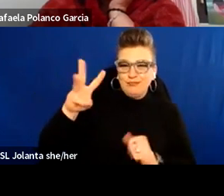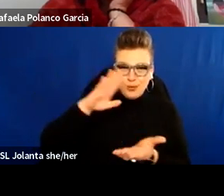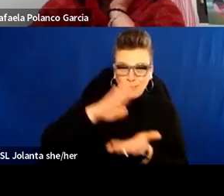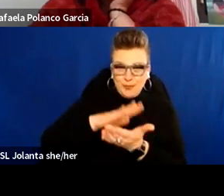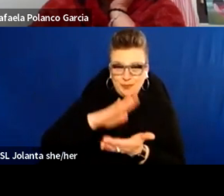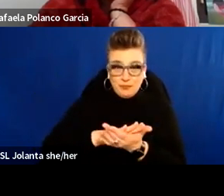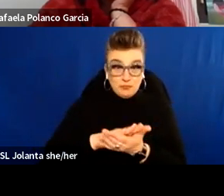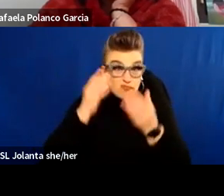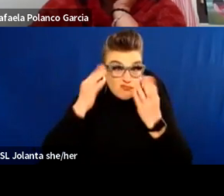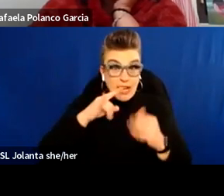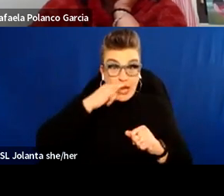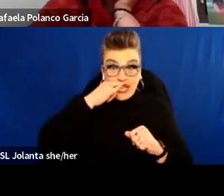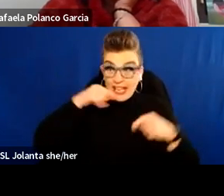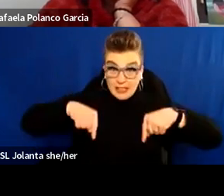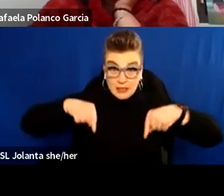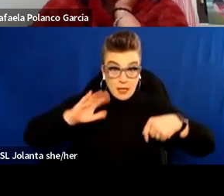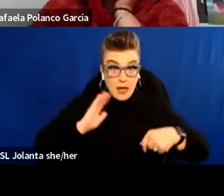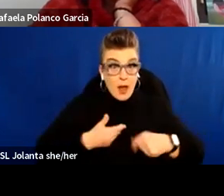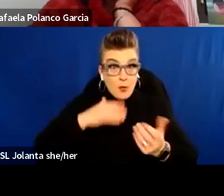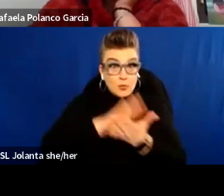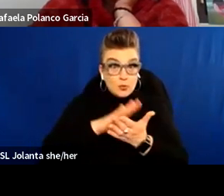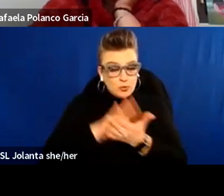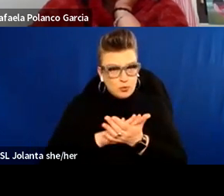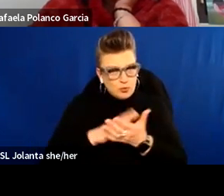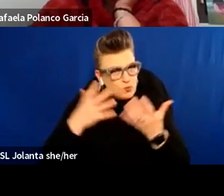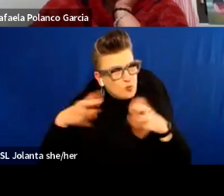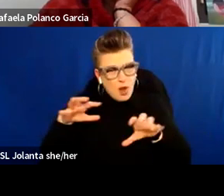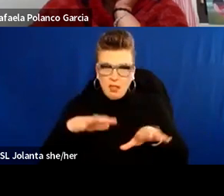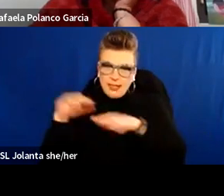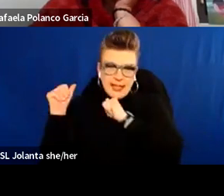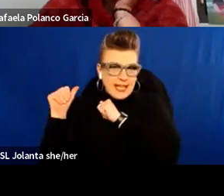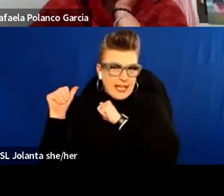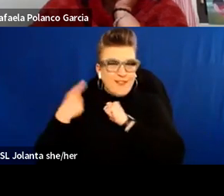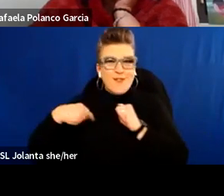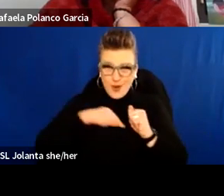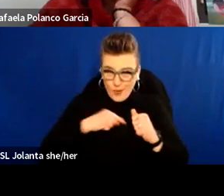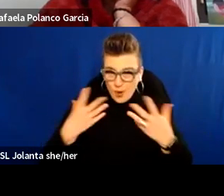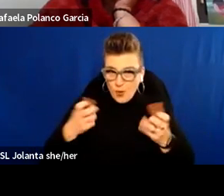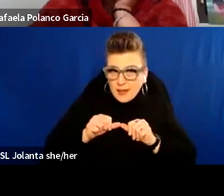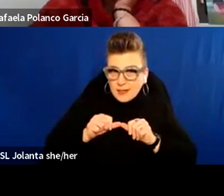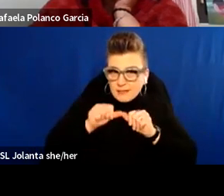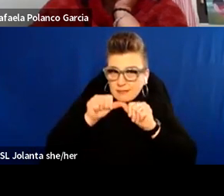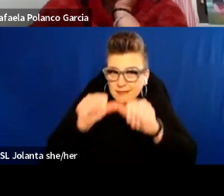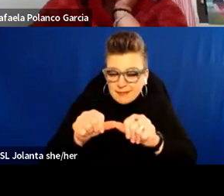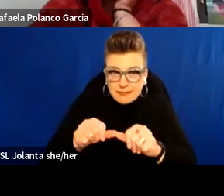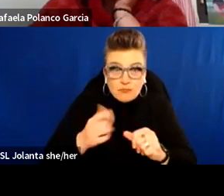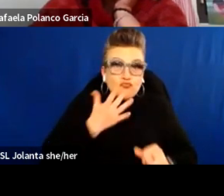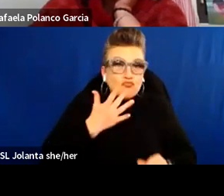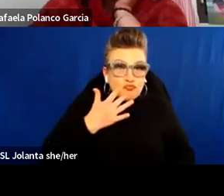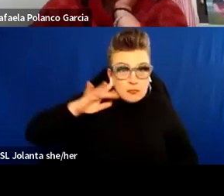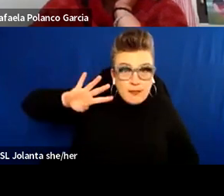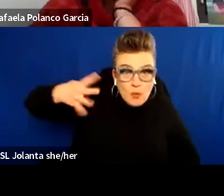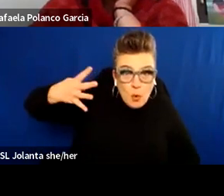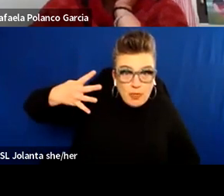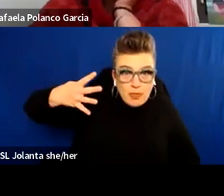kids at our school want to stay we want a fourth fifth and sixth